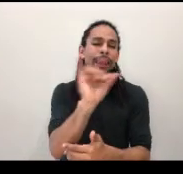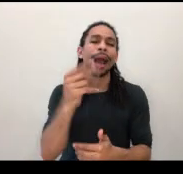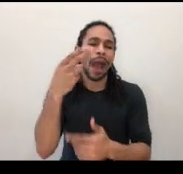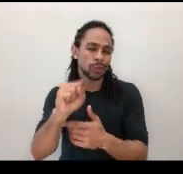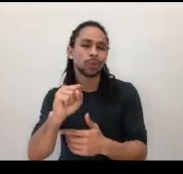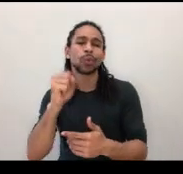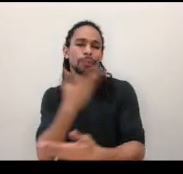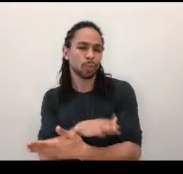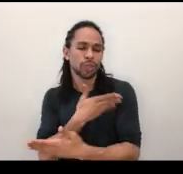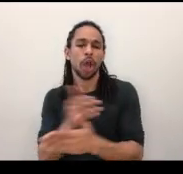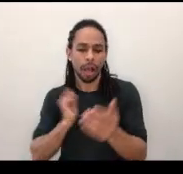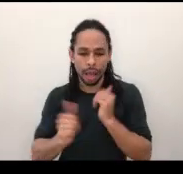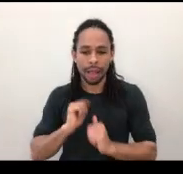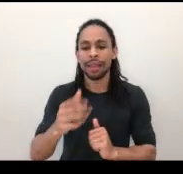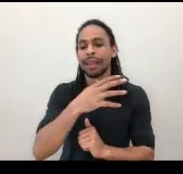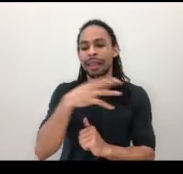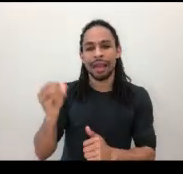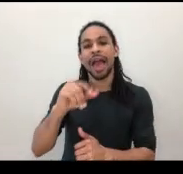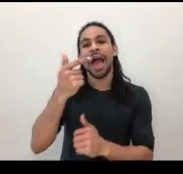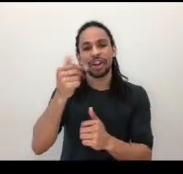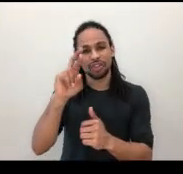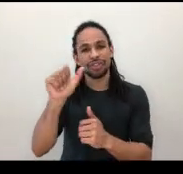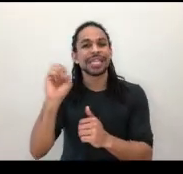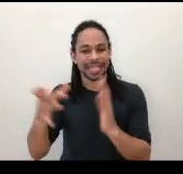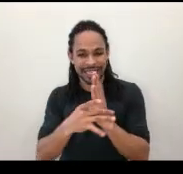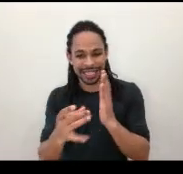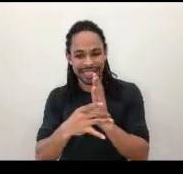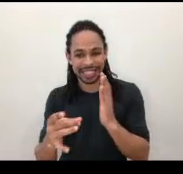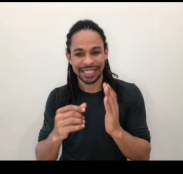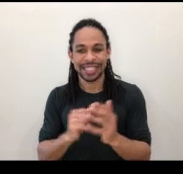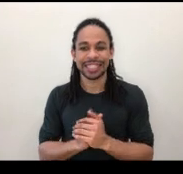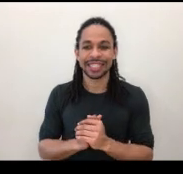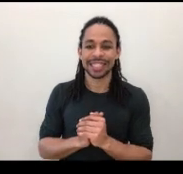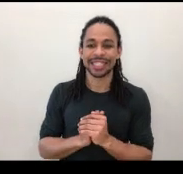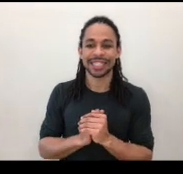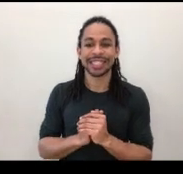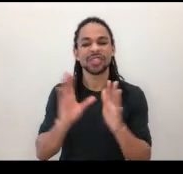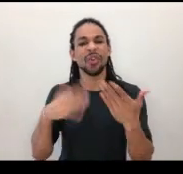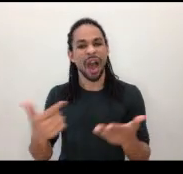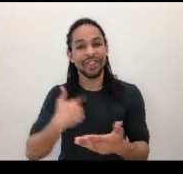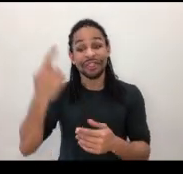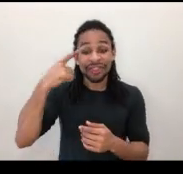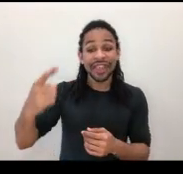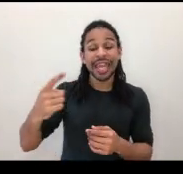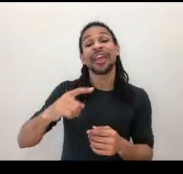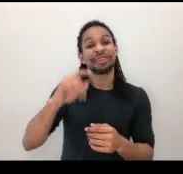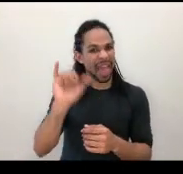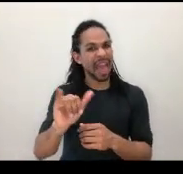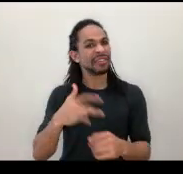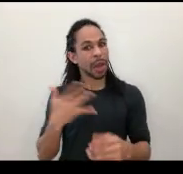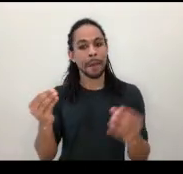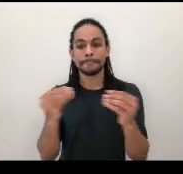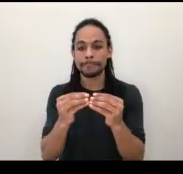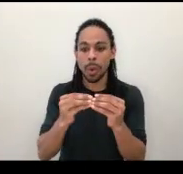like High School Musical and Grease. So I think it